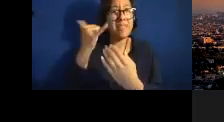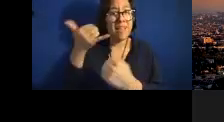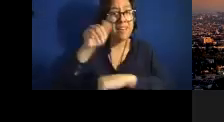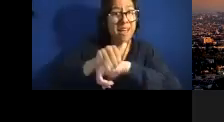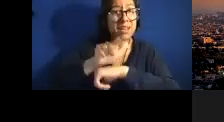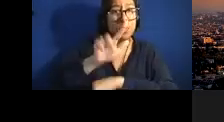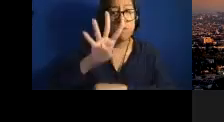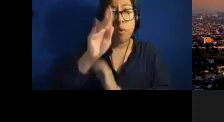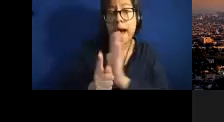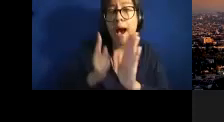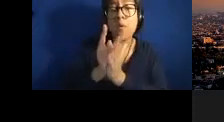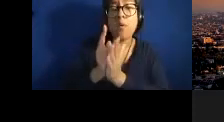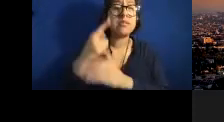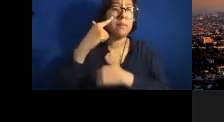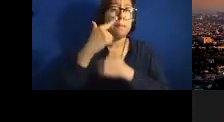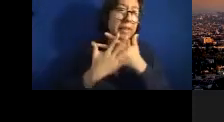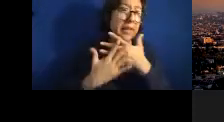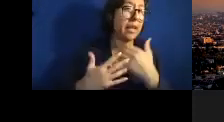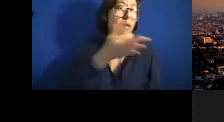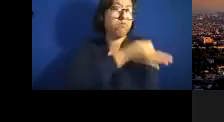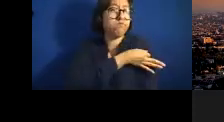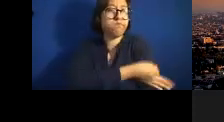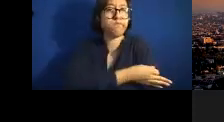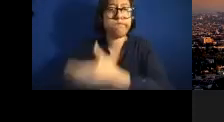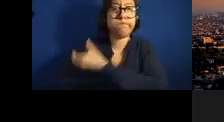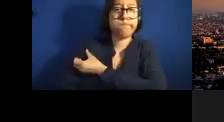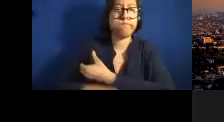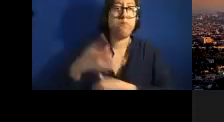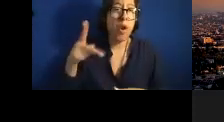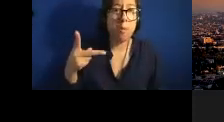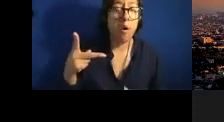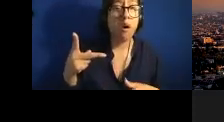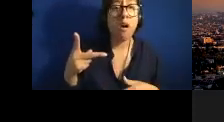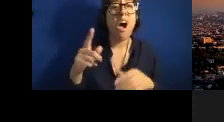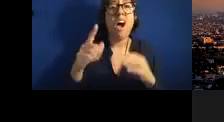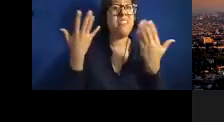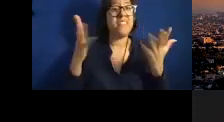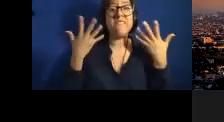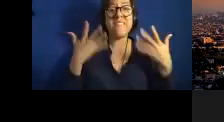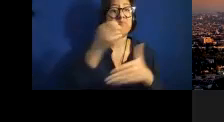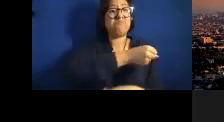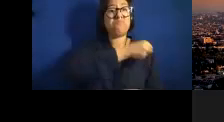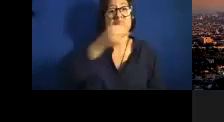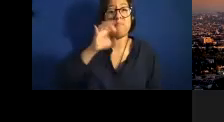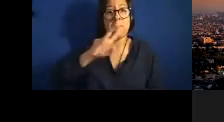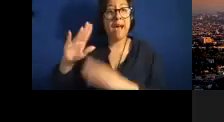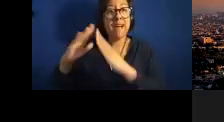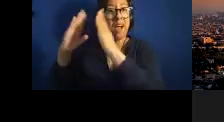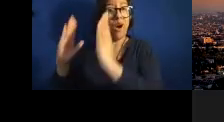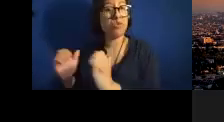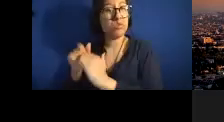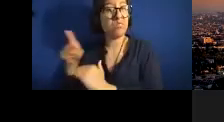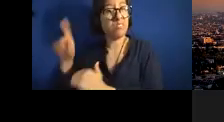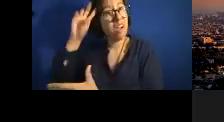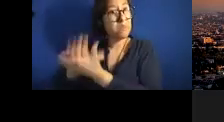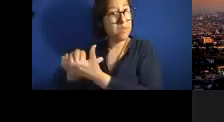I spent in that cell bleeding and bruised and getting no help whatsoever, and then just let out, right, to go right back into this violent household. And